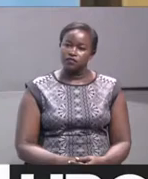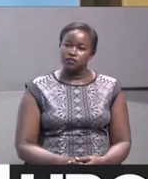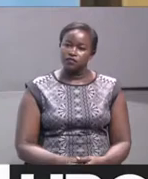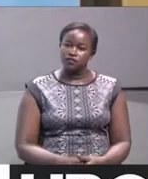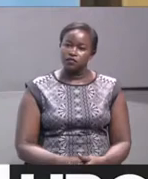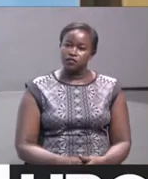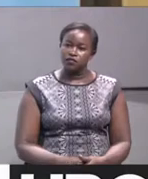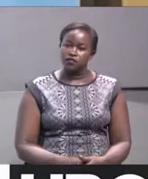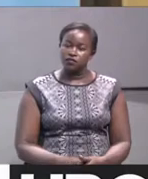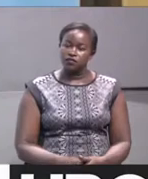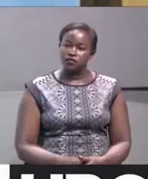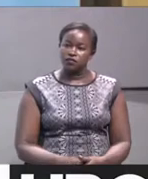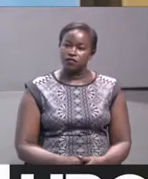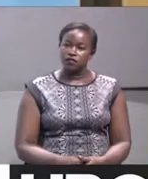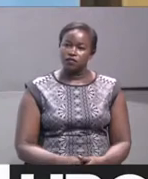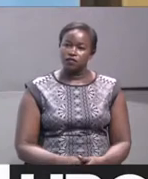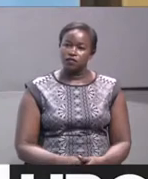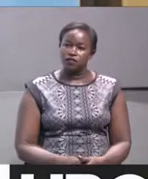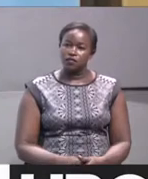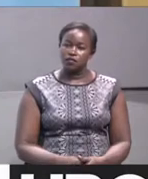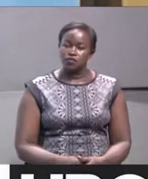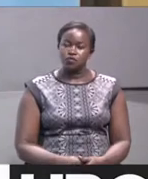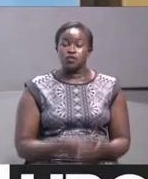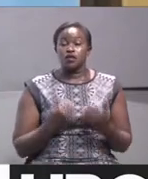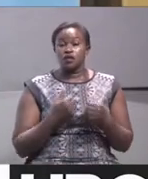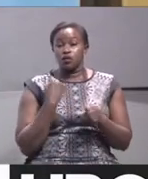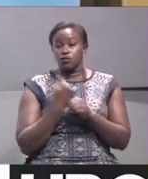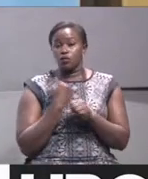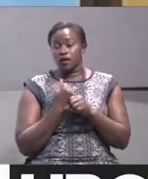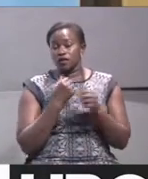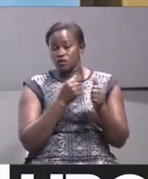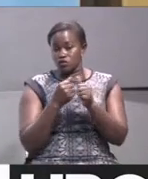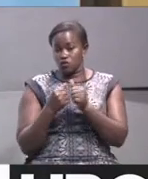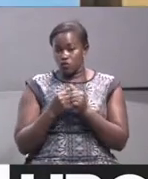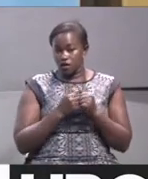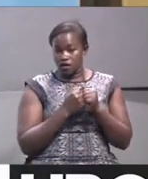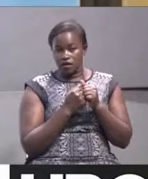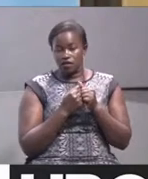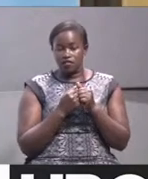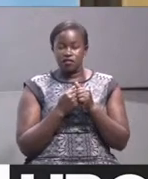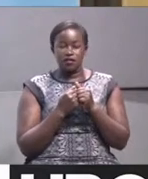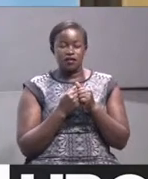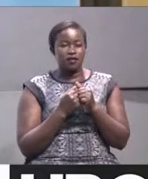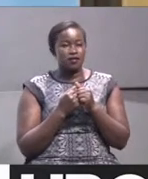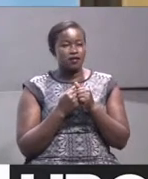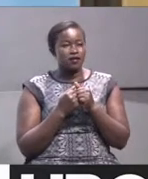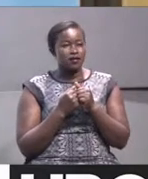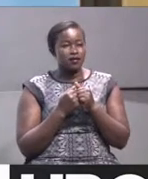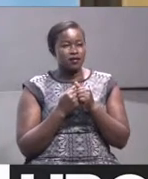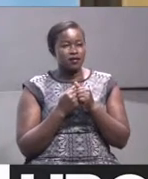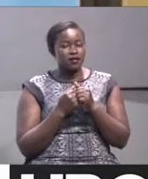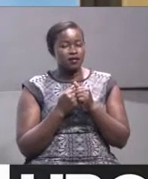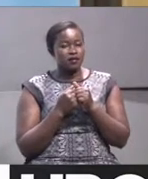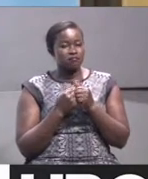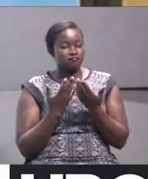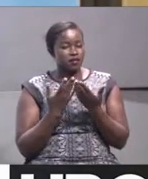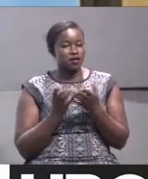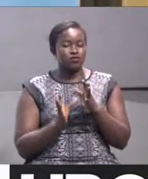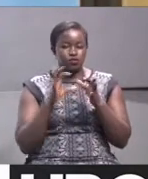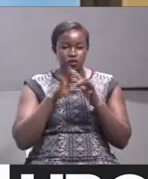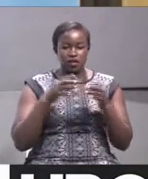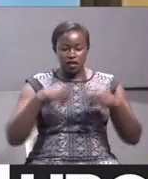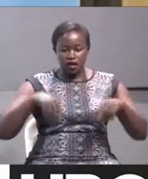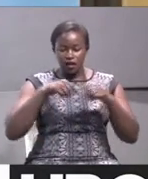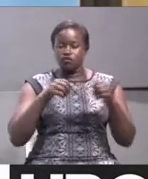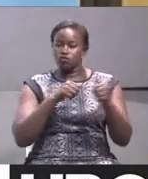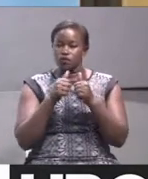their currently working with the WIPO to link us with them in order